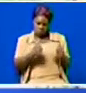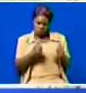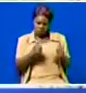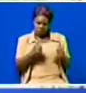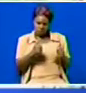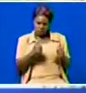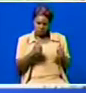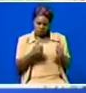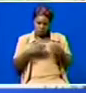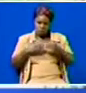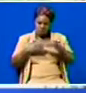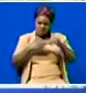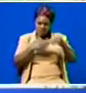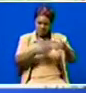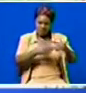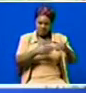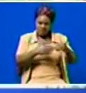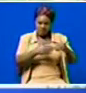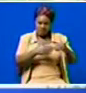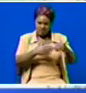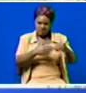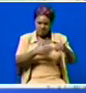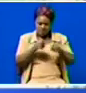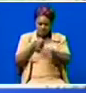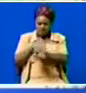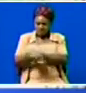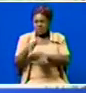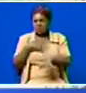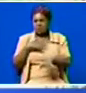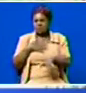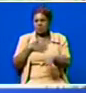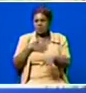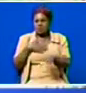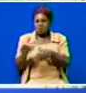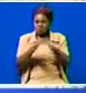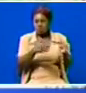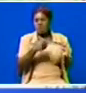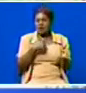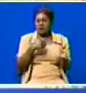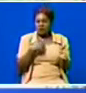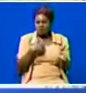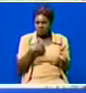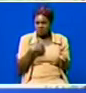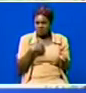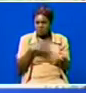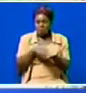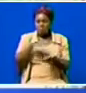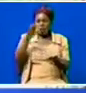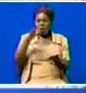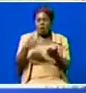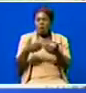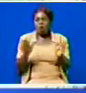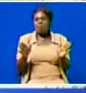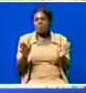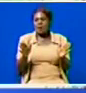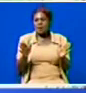the frontiers of our sphere of influence. And if a chance presents itself for us to extend and open